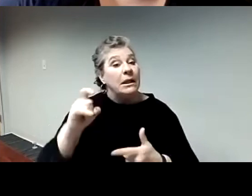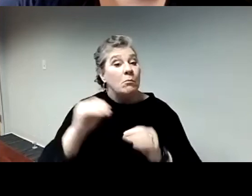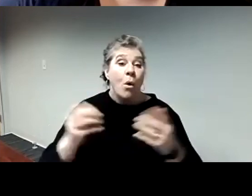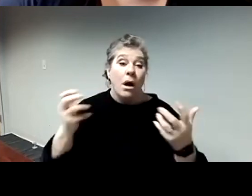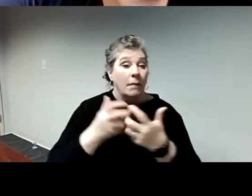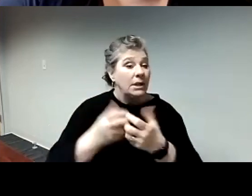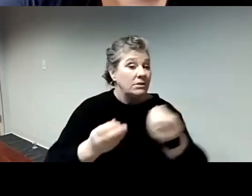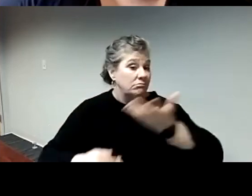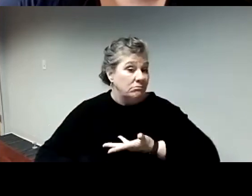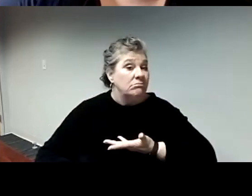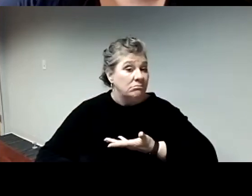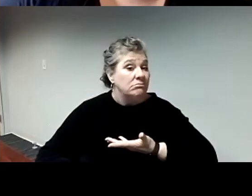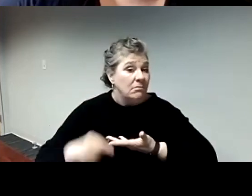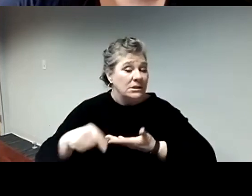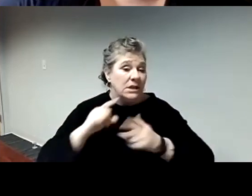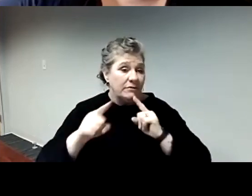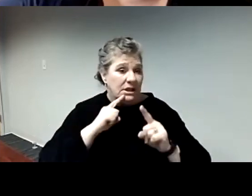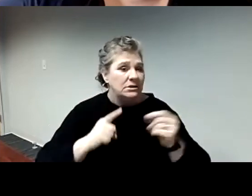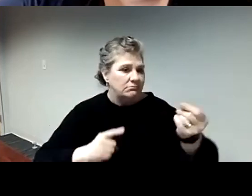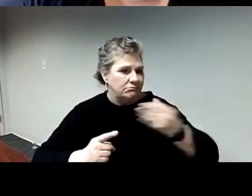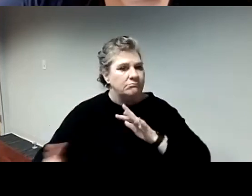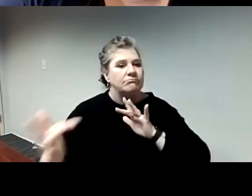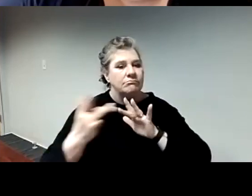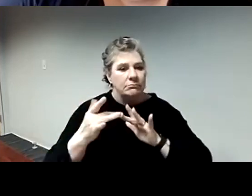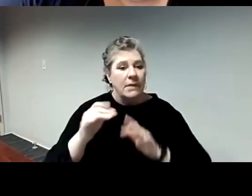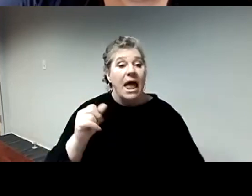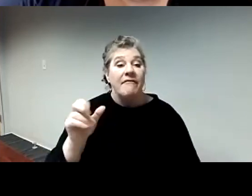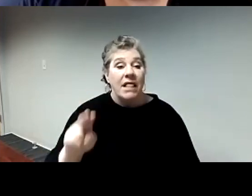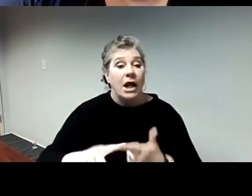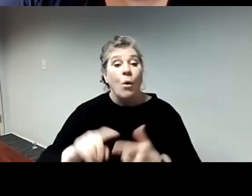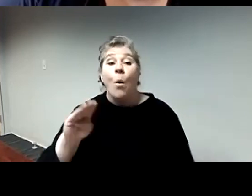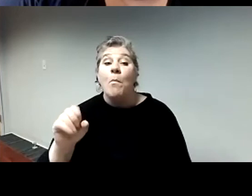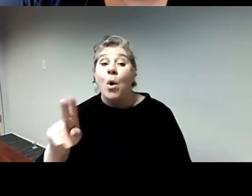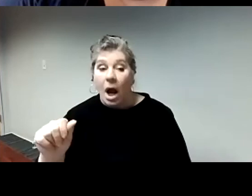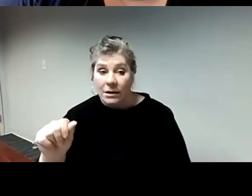participate more fully in this conversation, please reach out to Avalon or Maura.